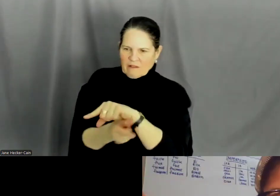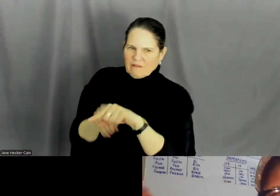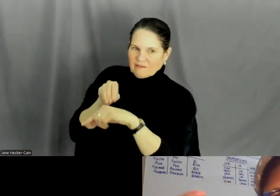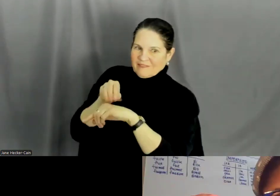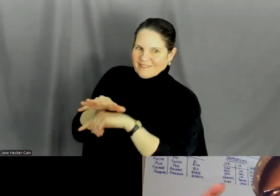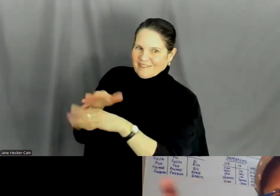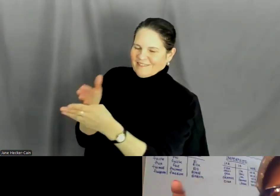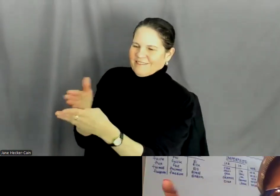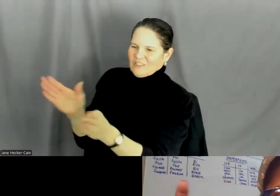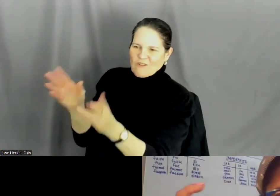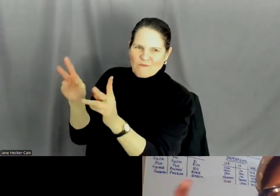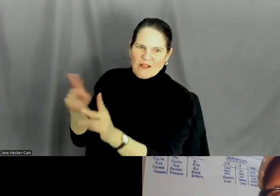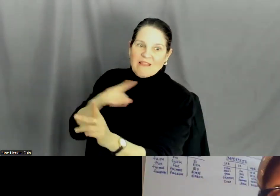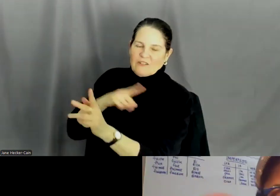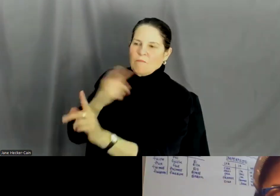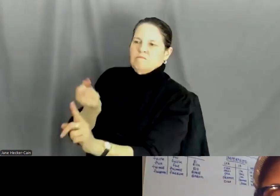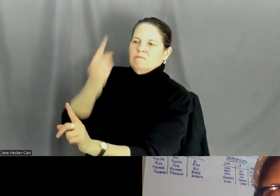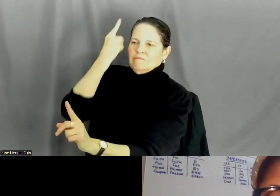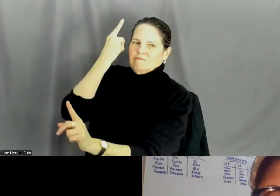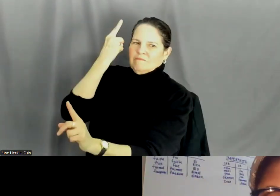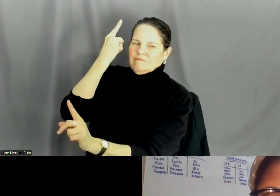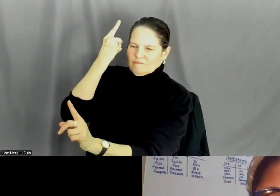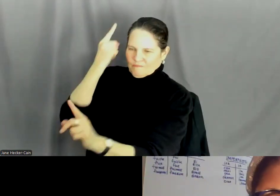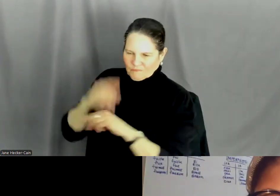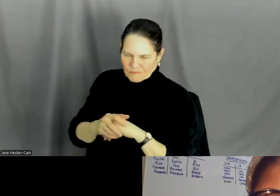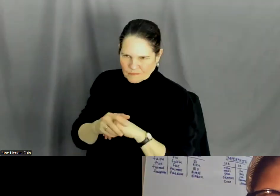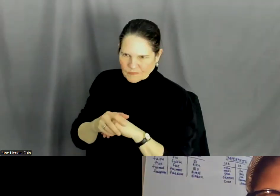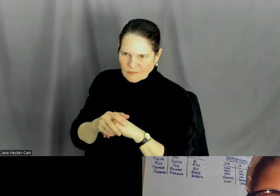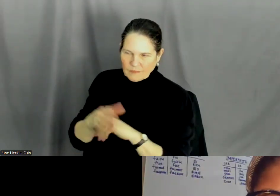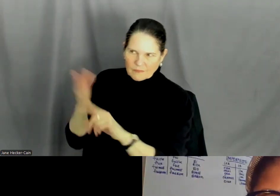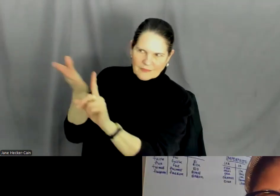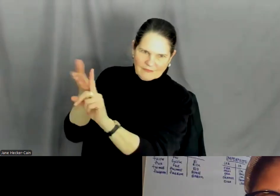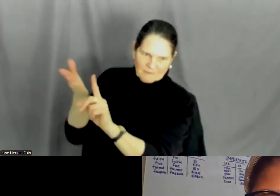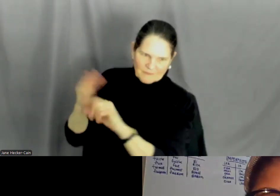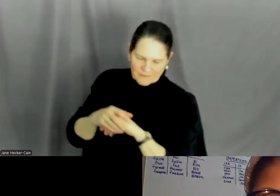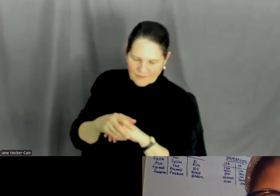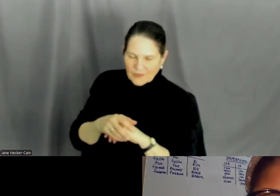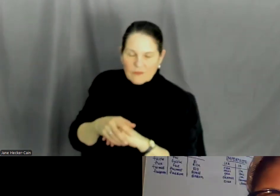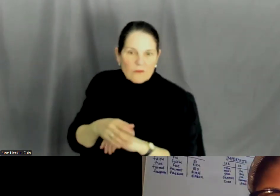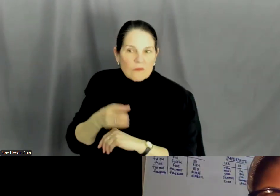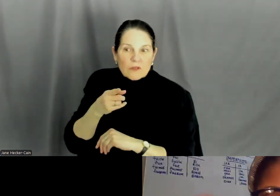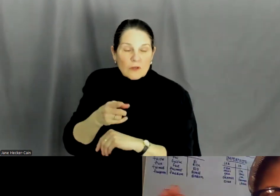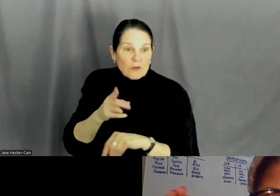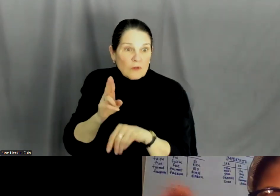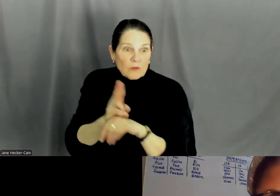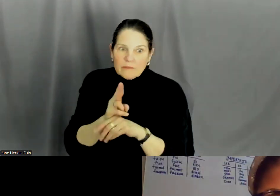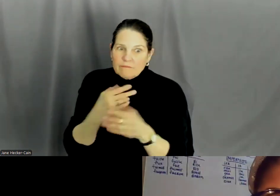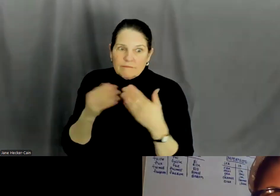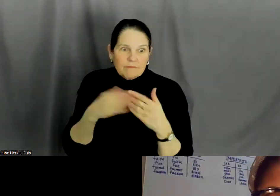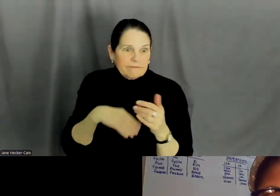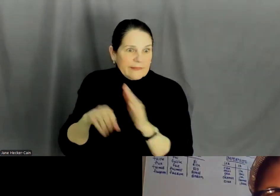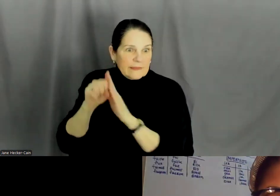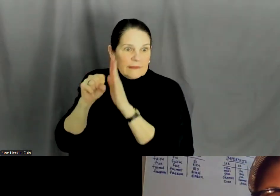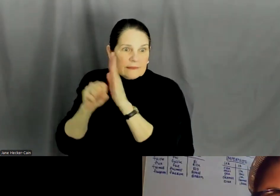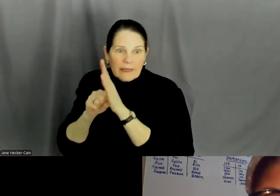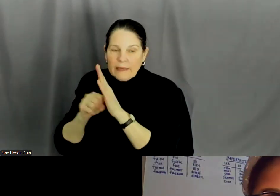general audience and a legislative audience can understand it. And so I think whether you're doing advocacy using data at the state level or at the local